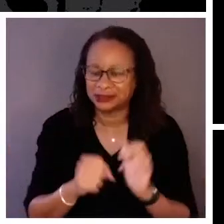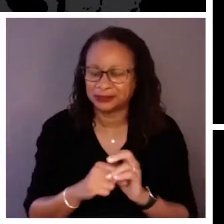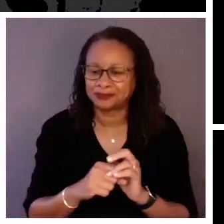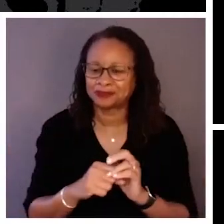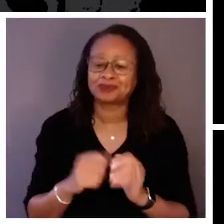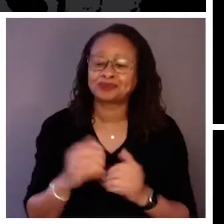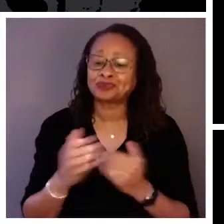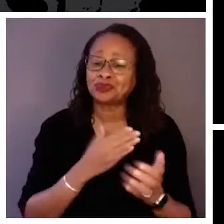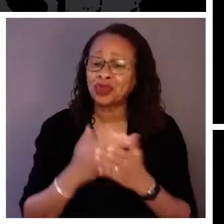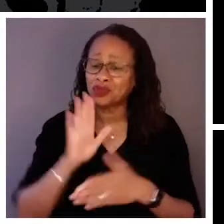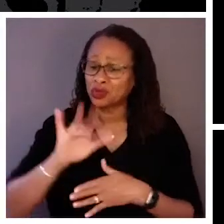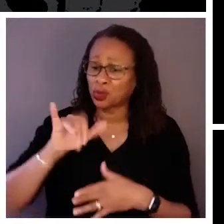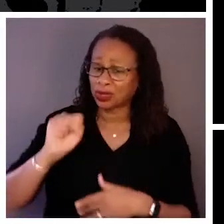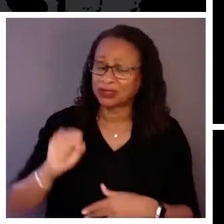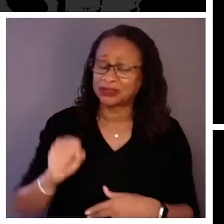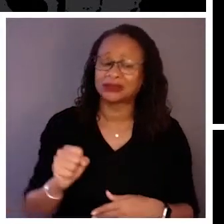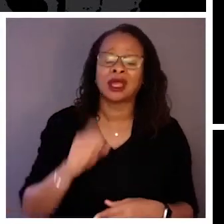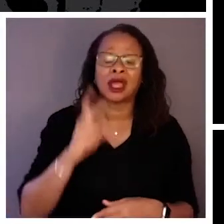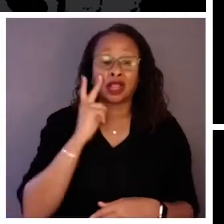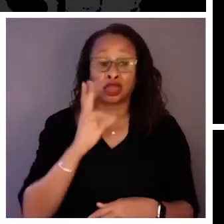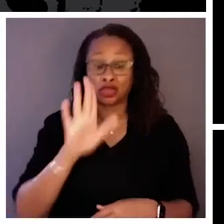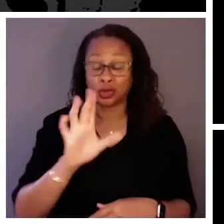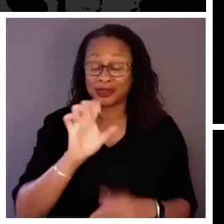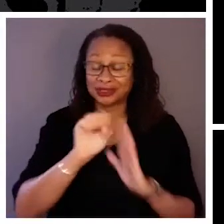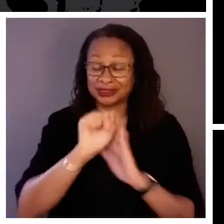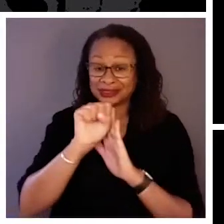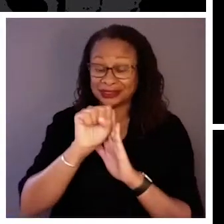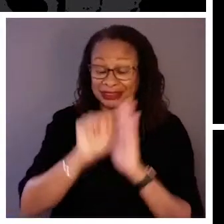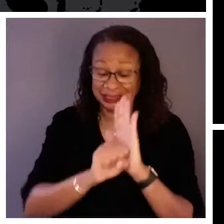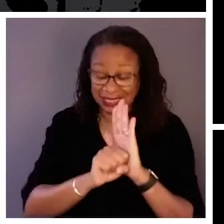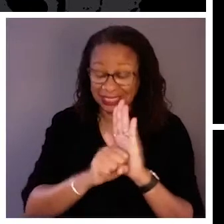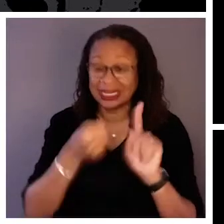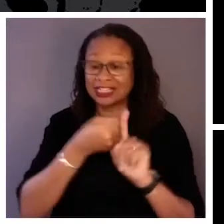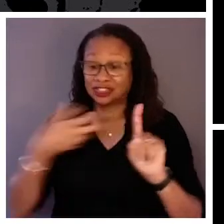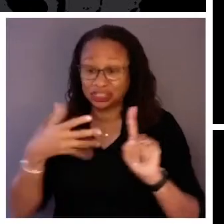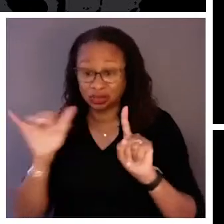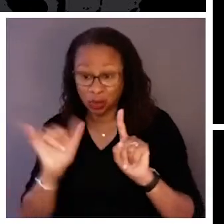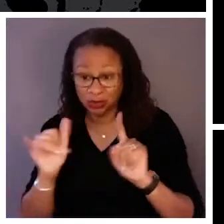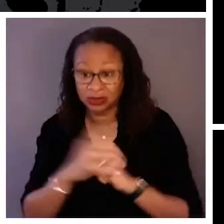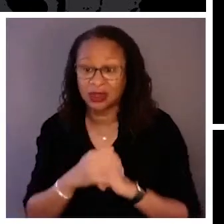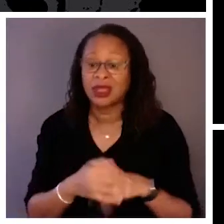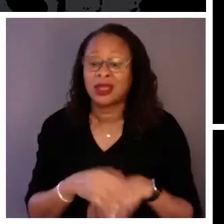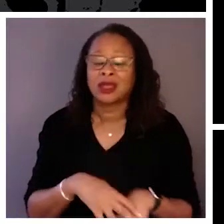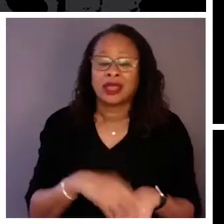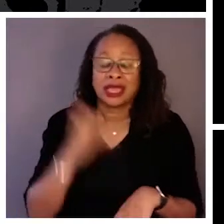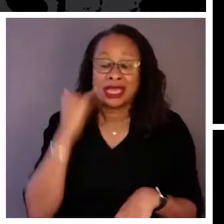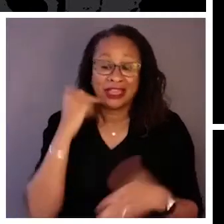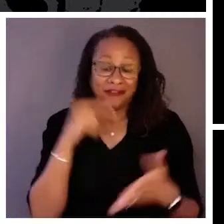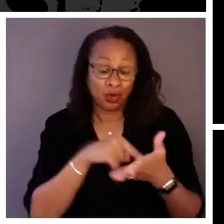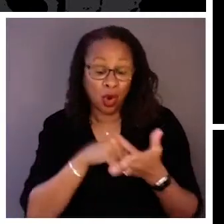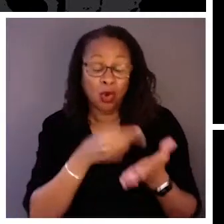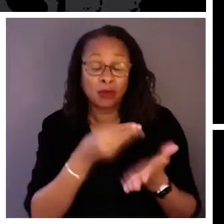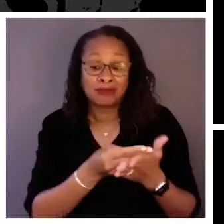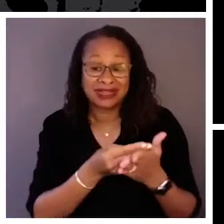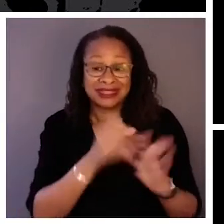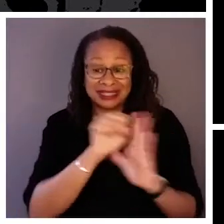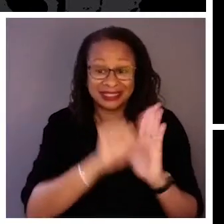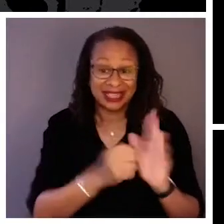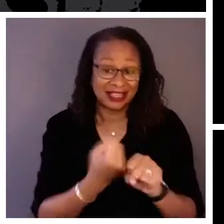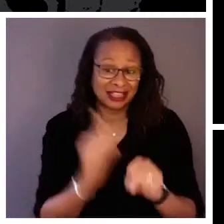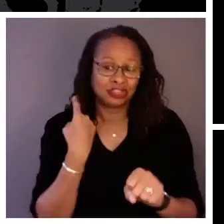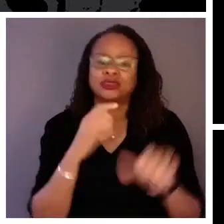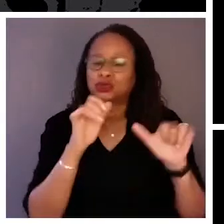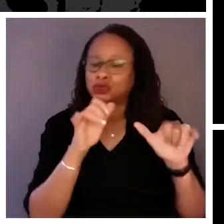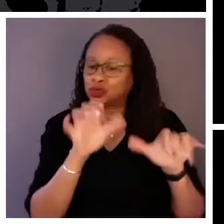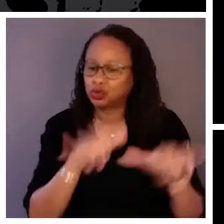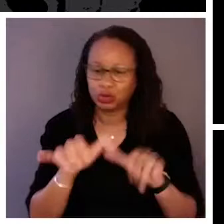yours is, look at your state extension as well. And if you owed money to your home state last year, do the same thing you're doing with the federal.